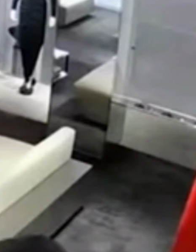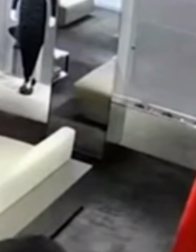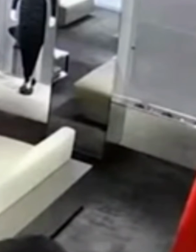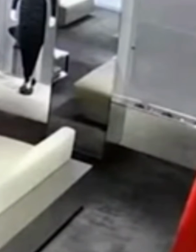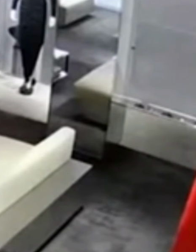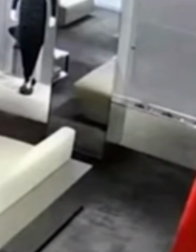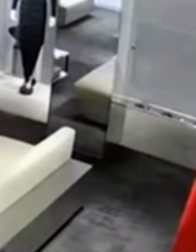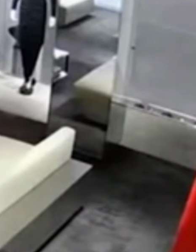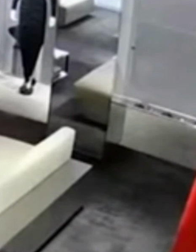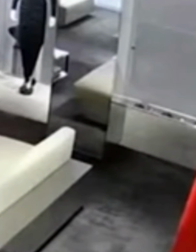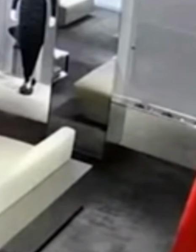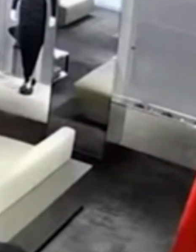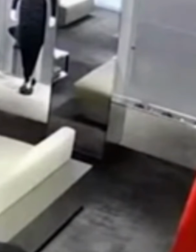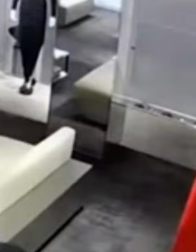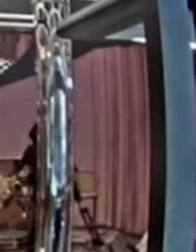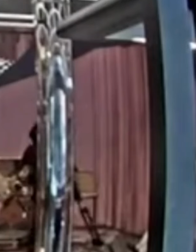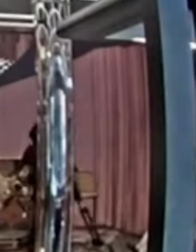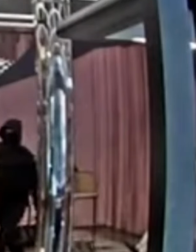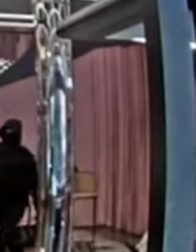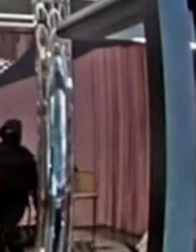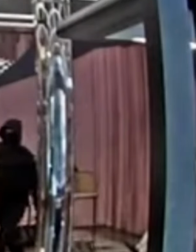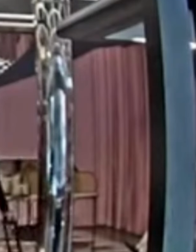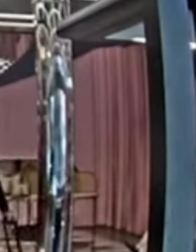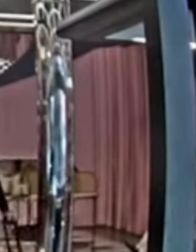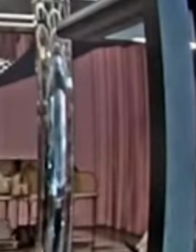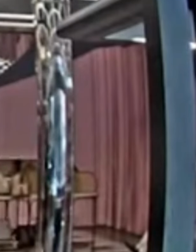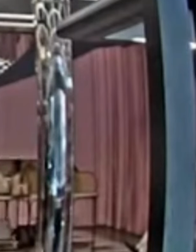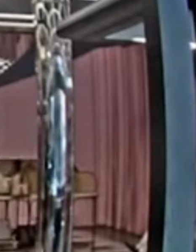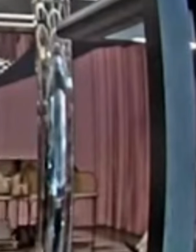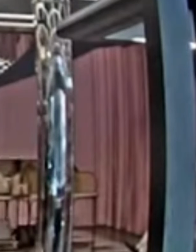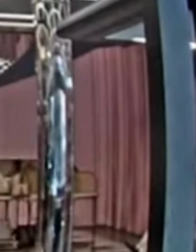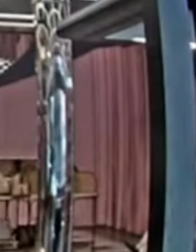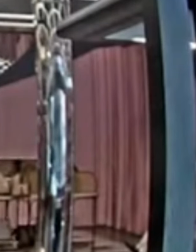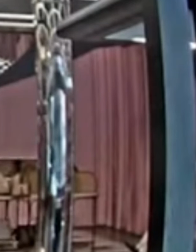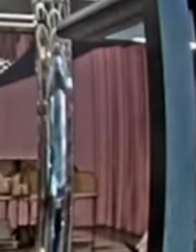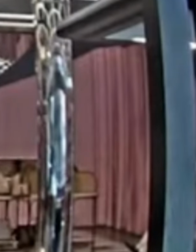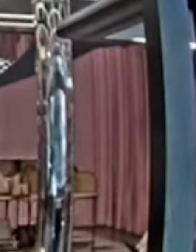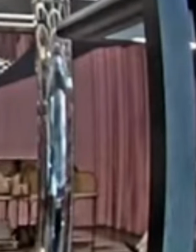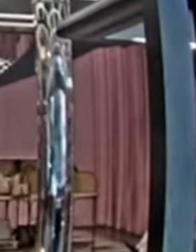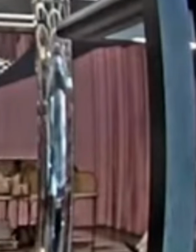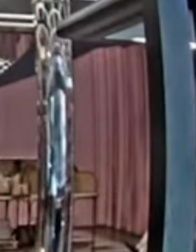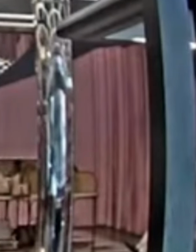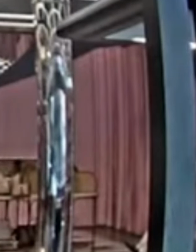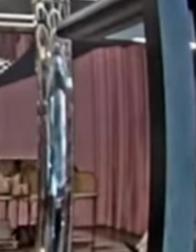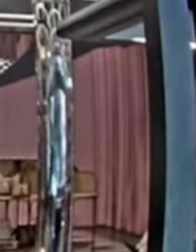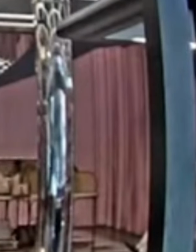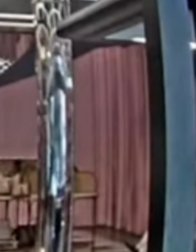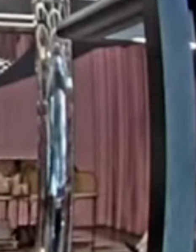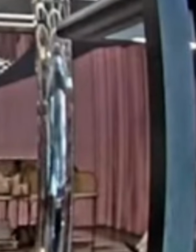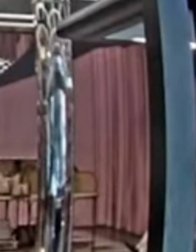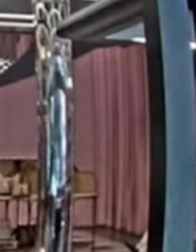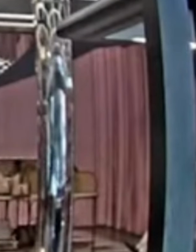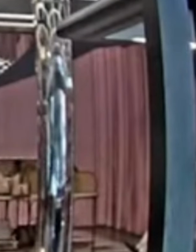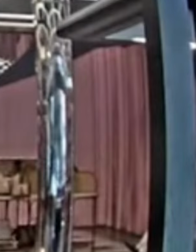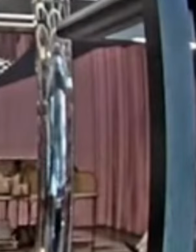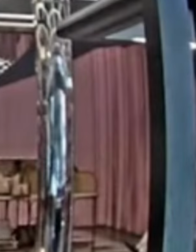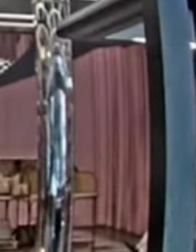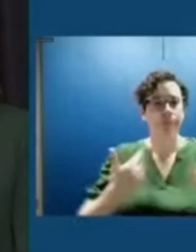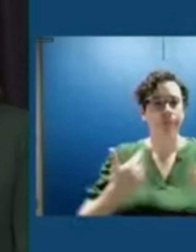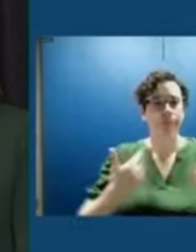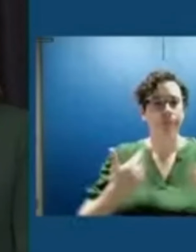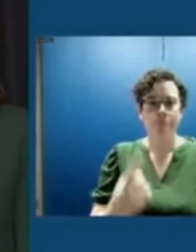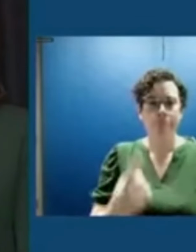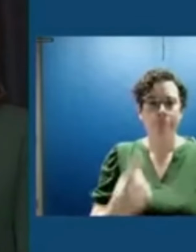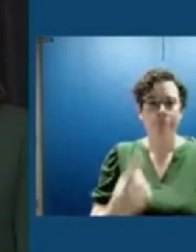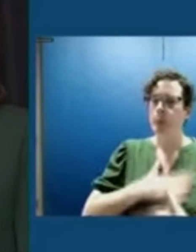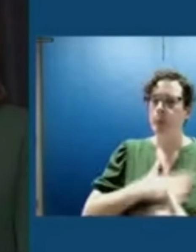stiffer penalties by combining the value of stolen goods from multiple stores hit by the same theft ring. We also appreciate the